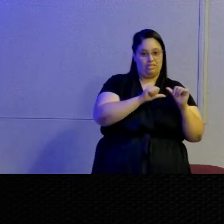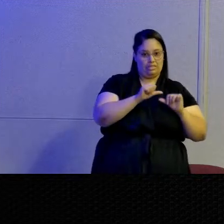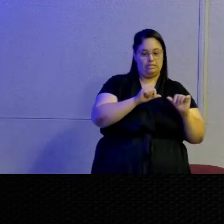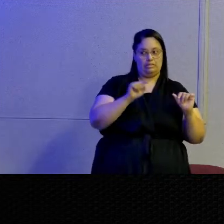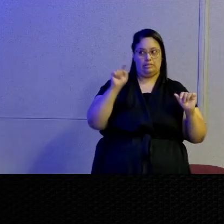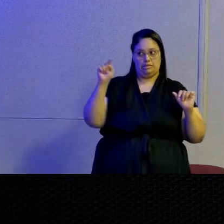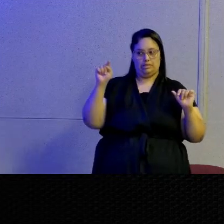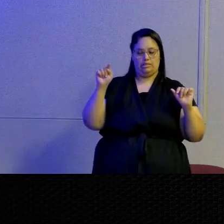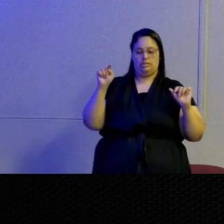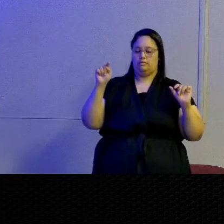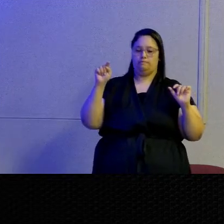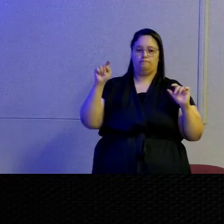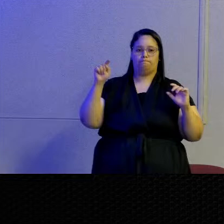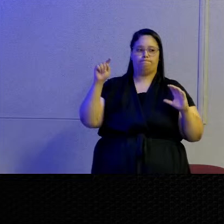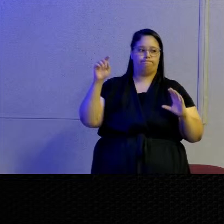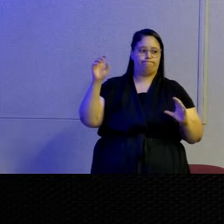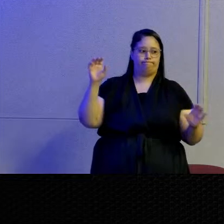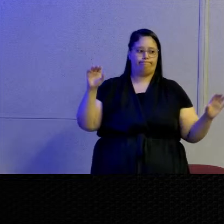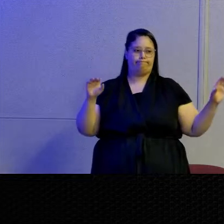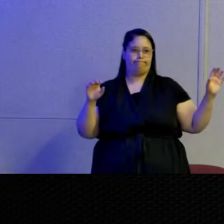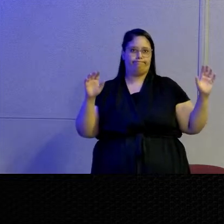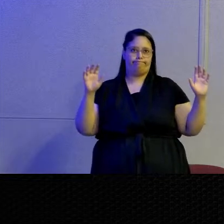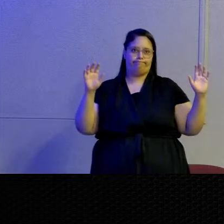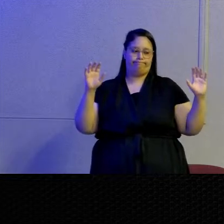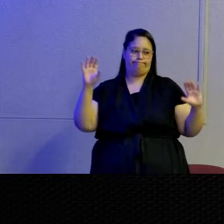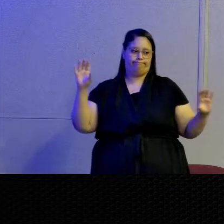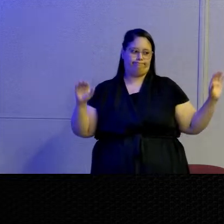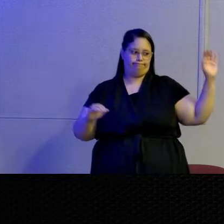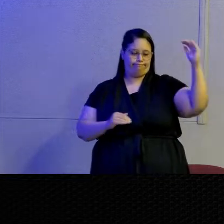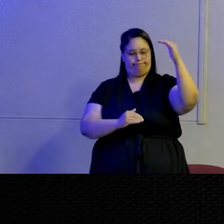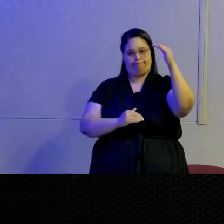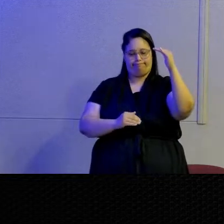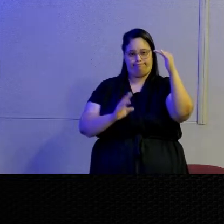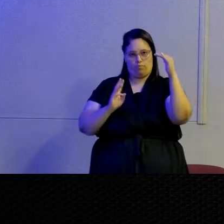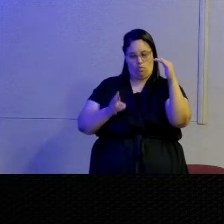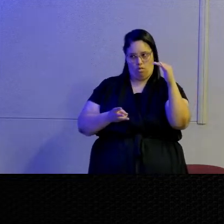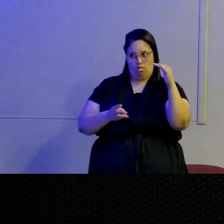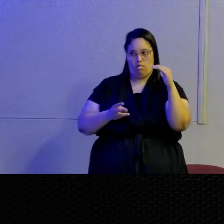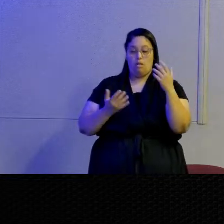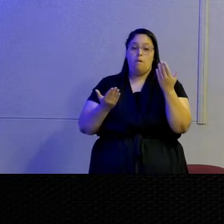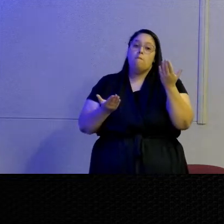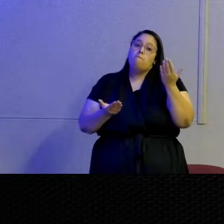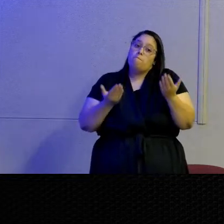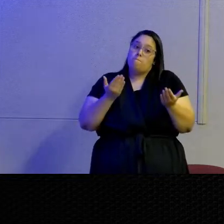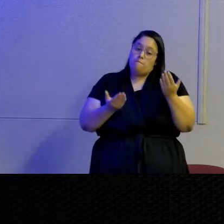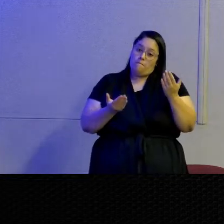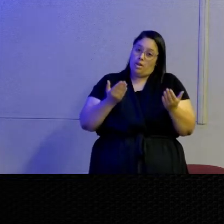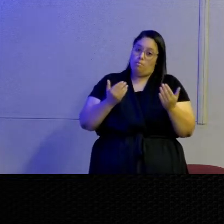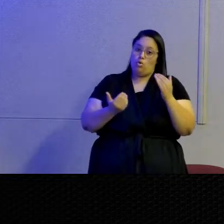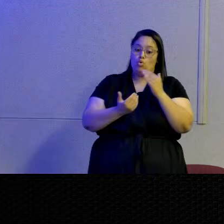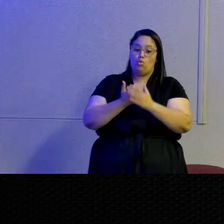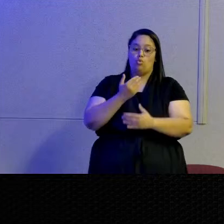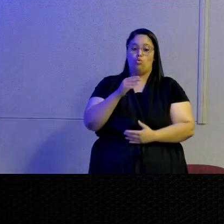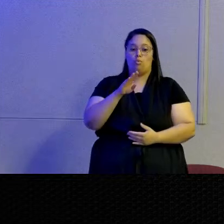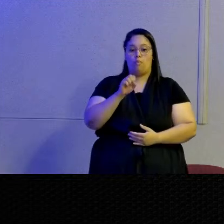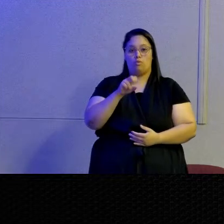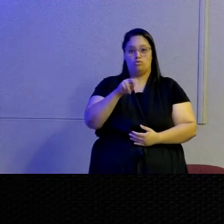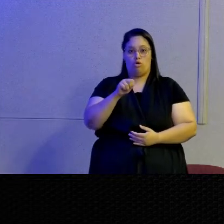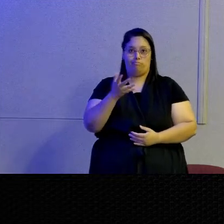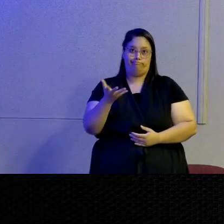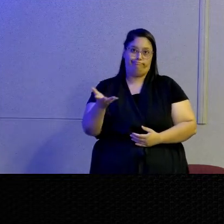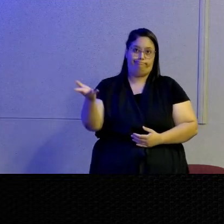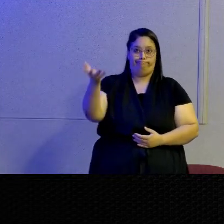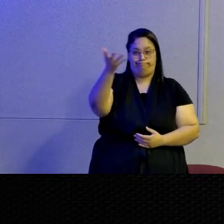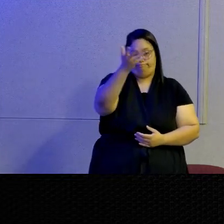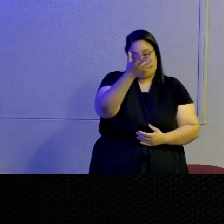Certainly, dark matter is waiting out there. And maybe there's a new boson waiting out there. Maybe there